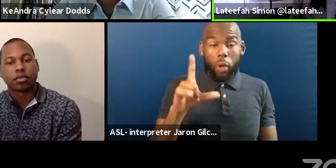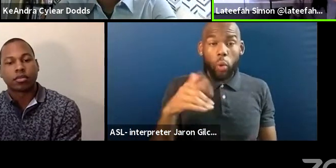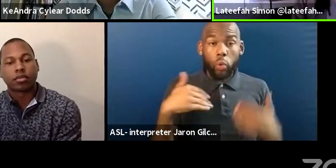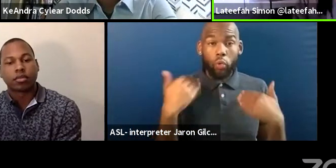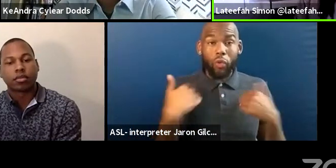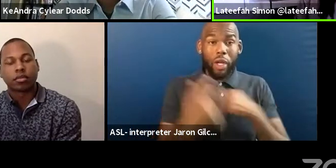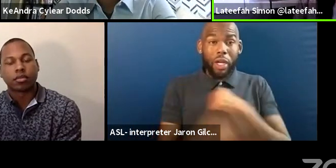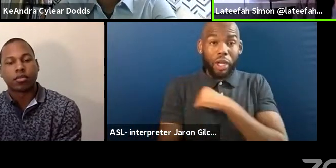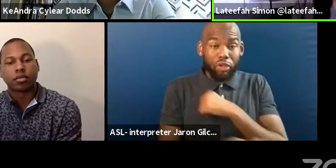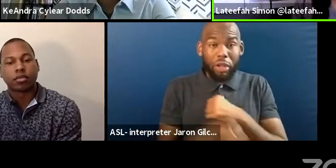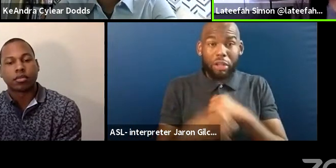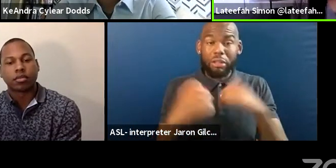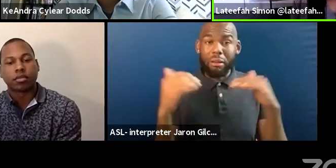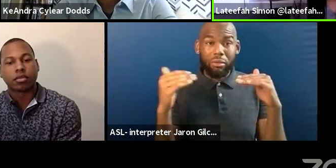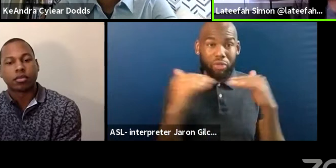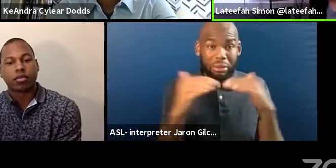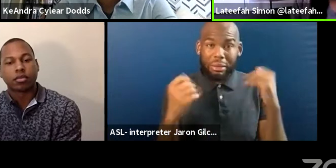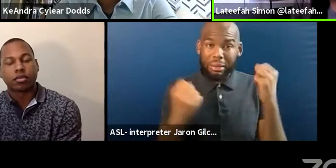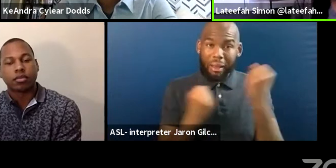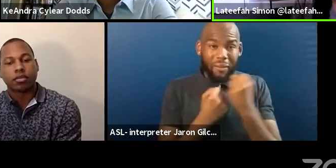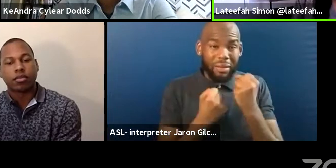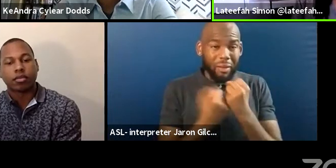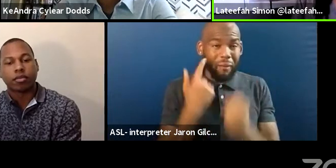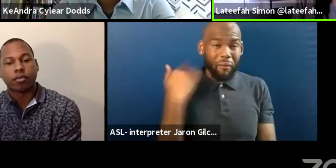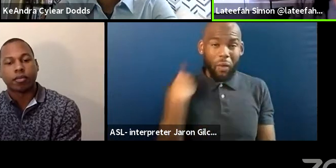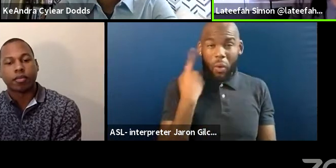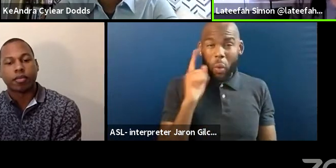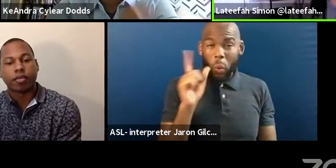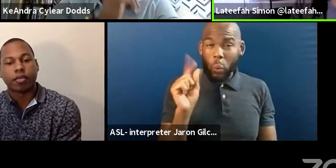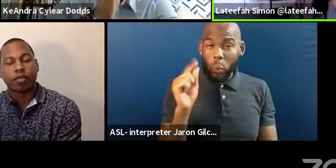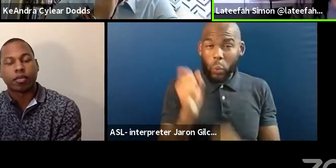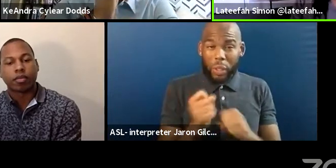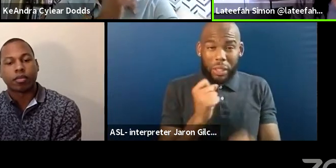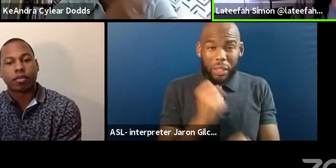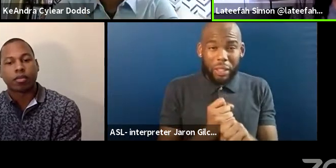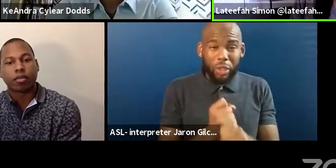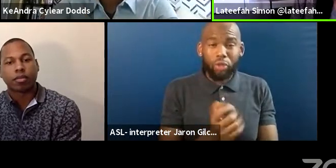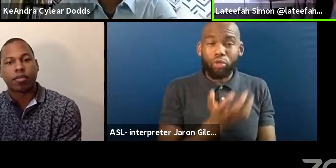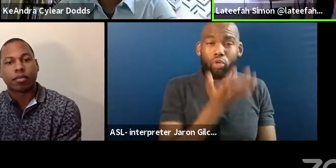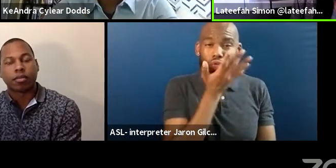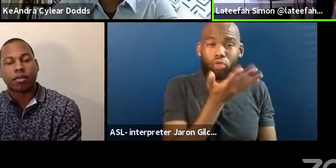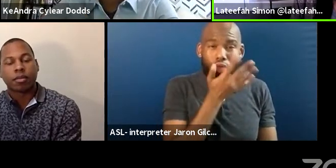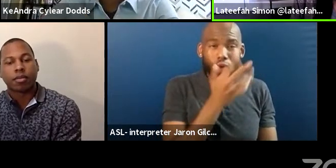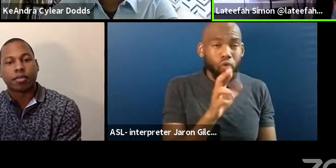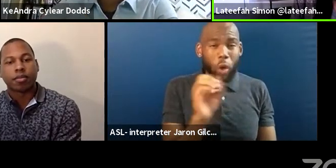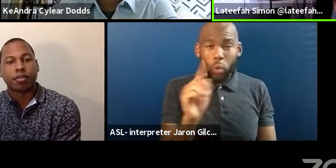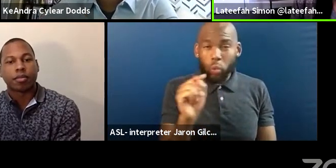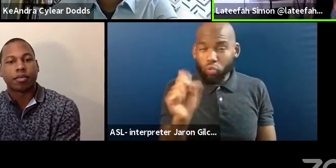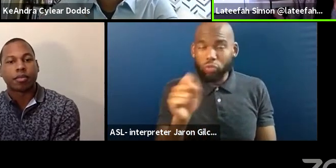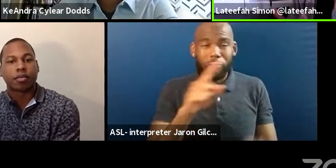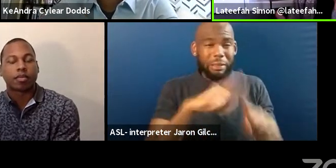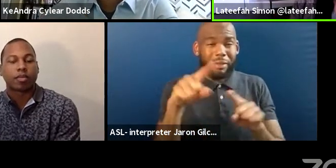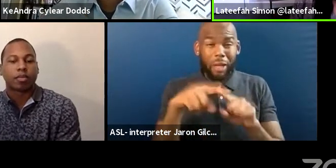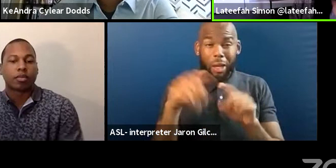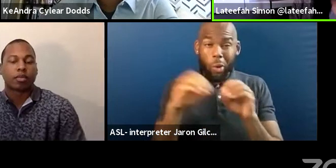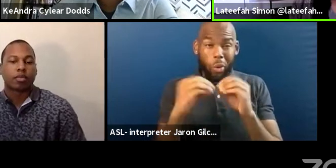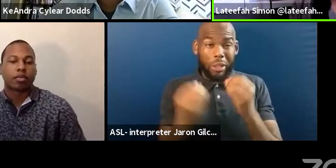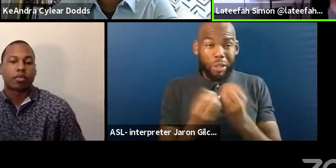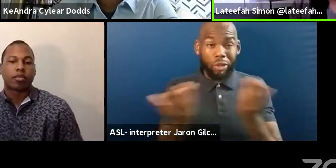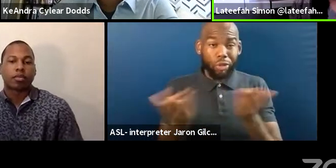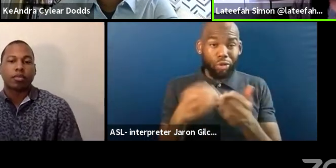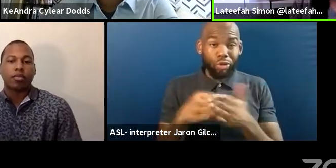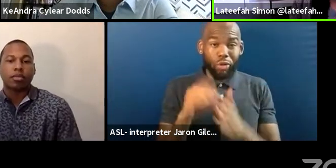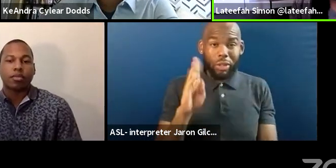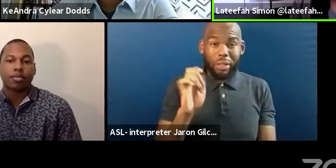for upwards of 20 years, and leading organizations, both grassroots and venerable, in the Bay Area. And frankly, Jacob,